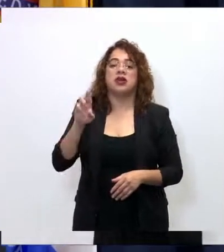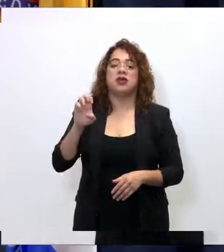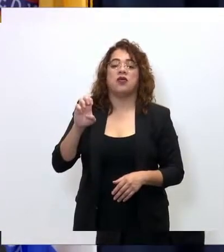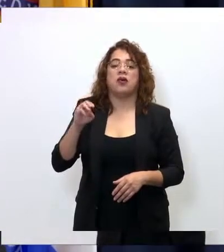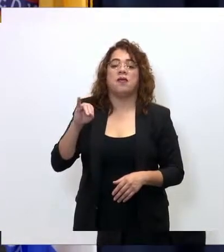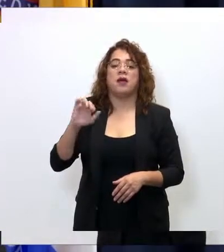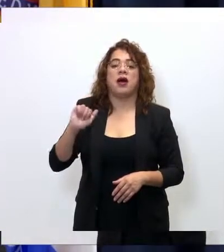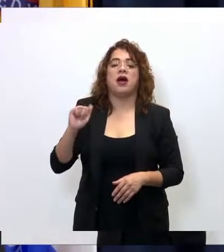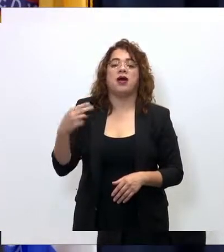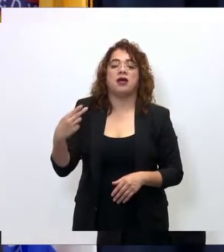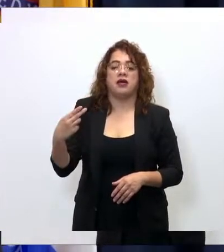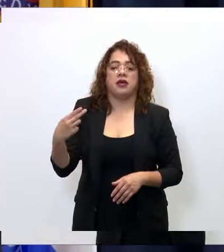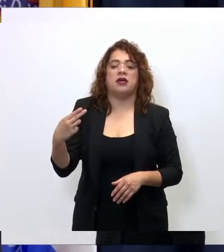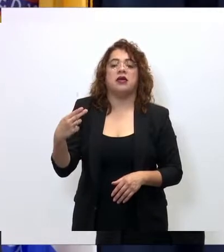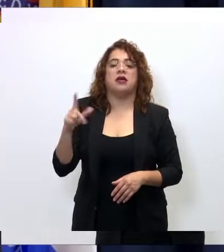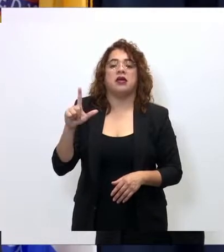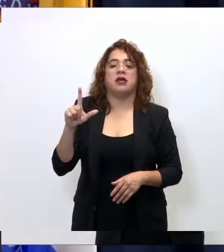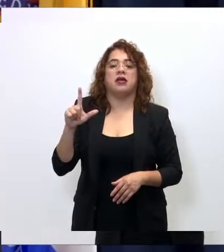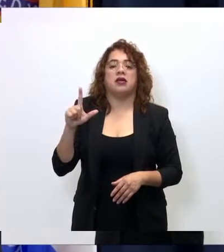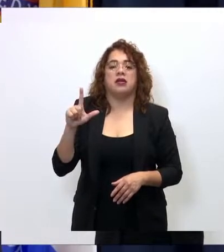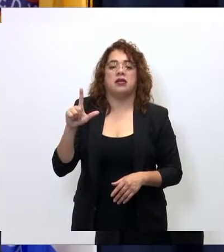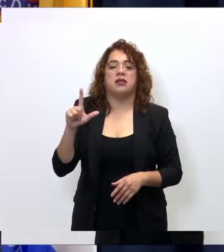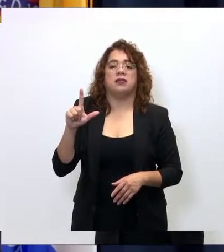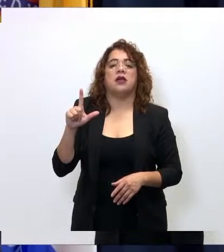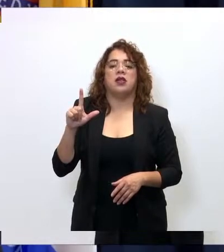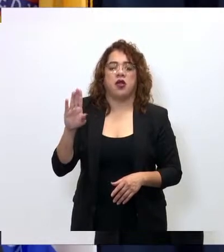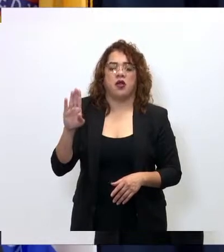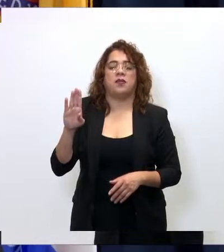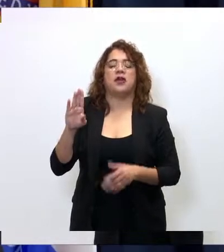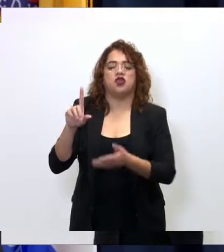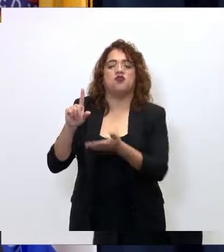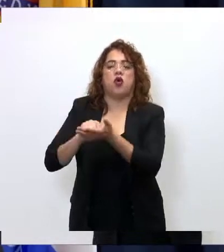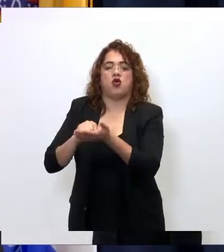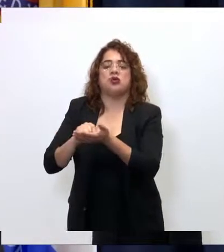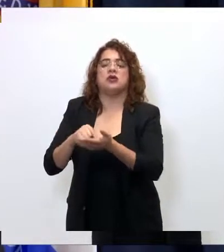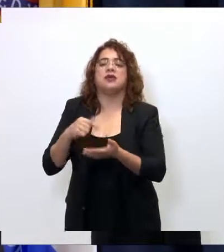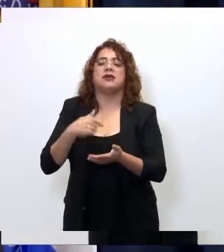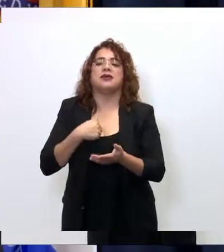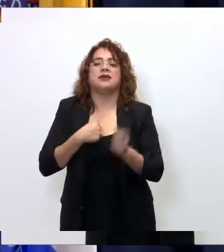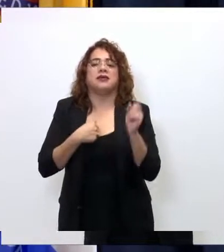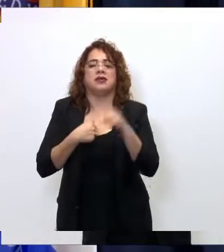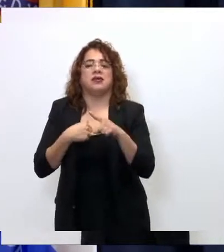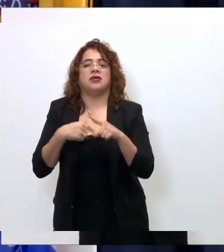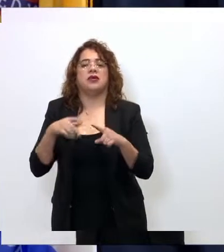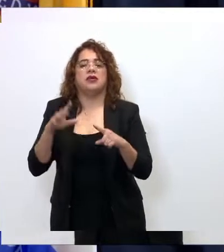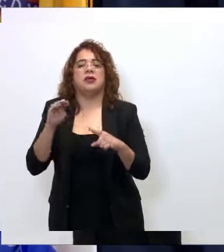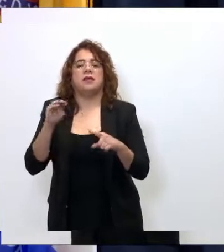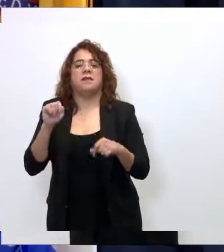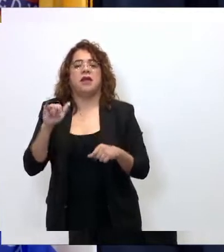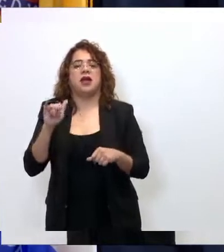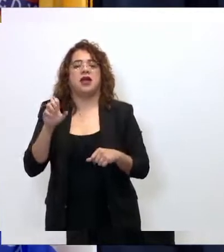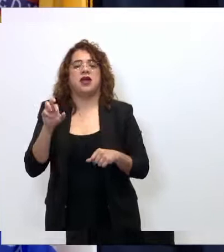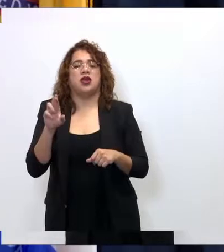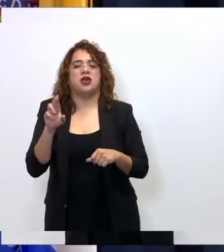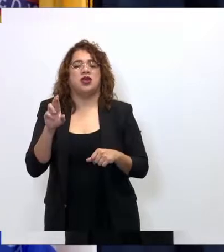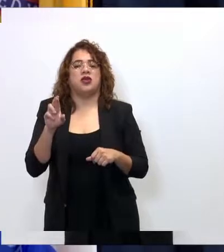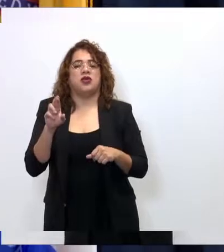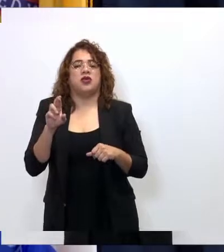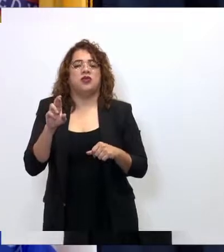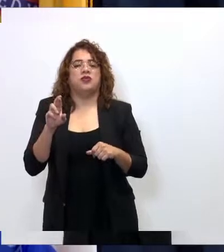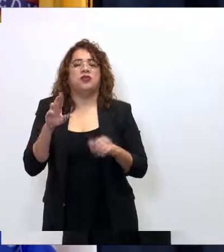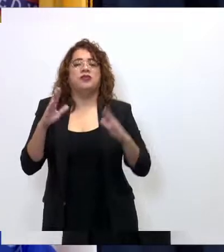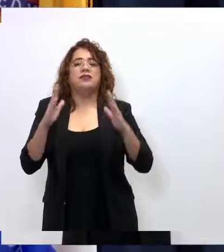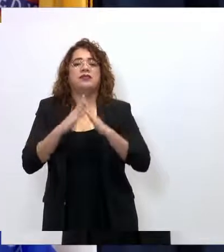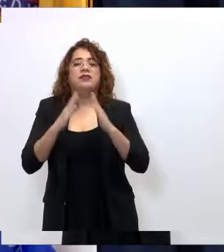Hi, guys. Thanks, as always, for taking our questions. Mine's for the mayor also, and it's about the